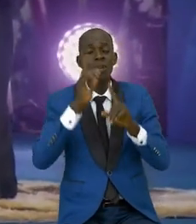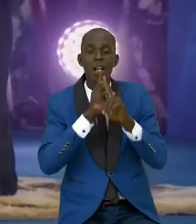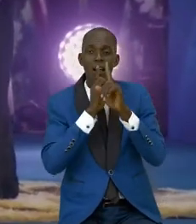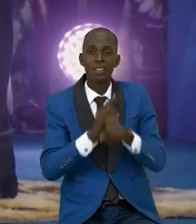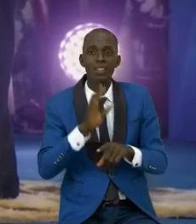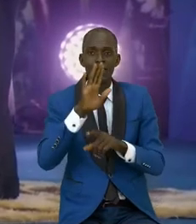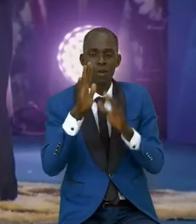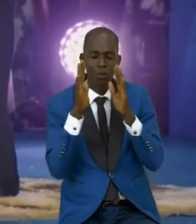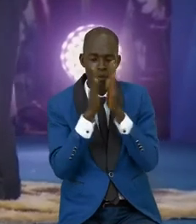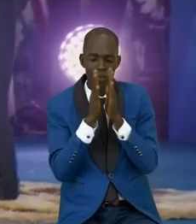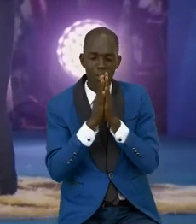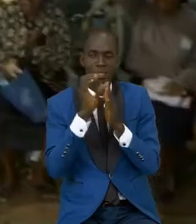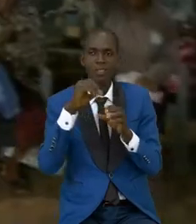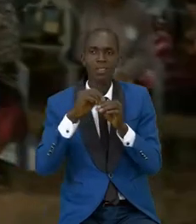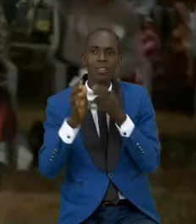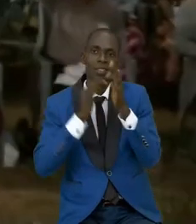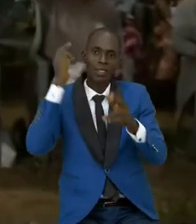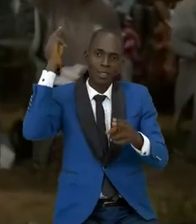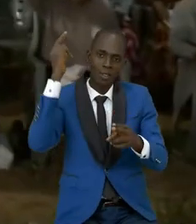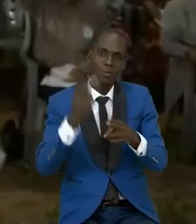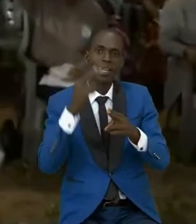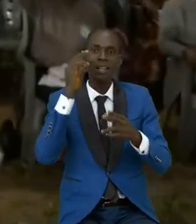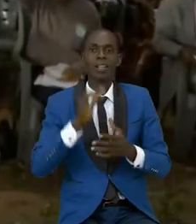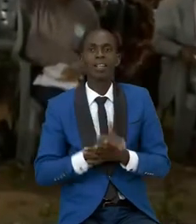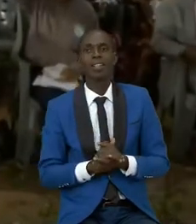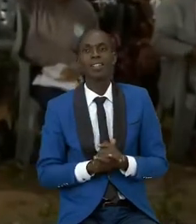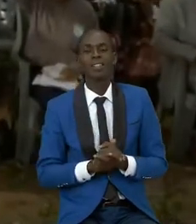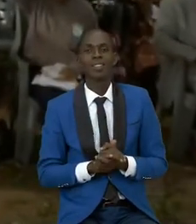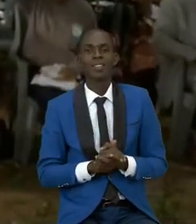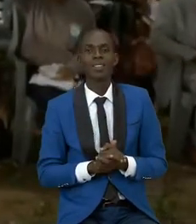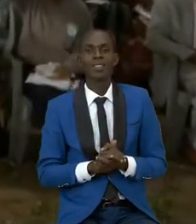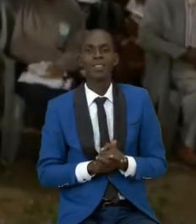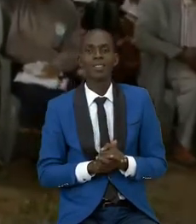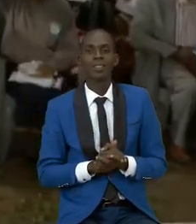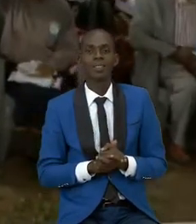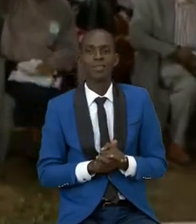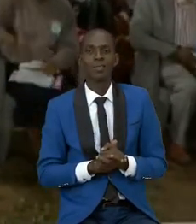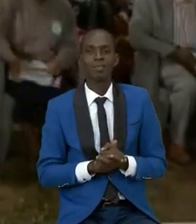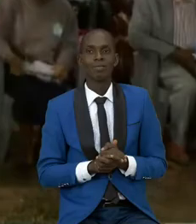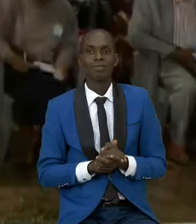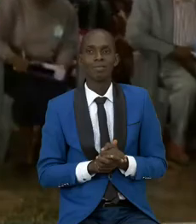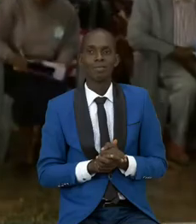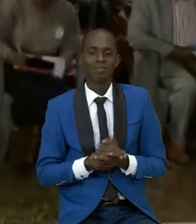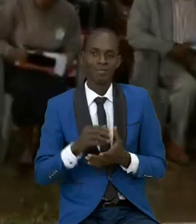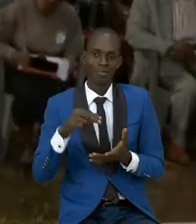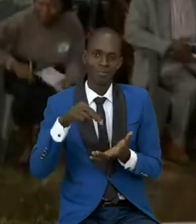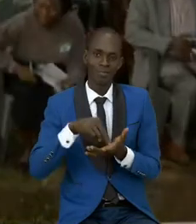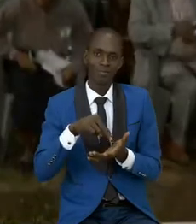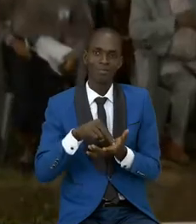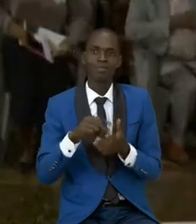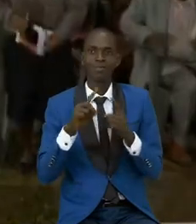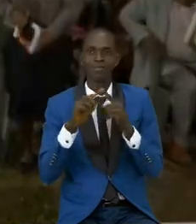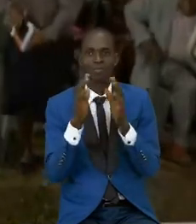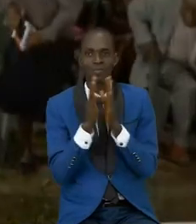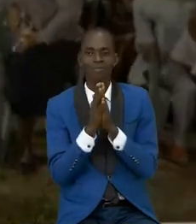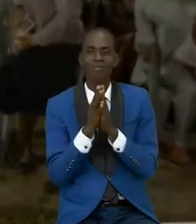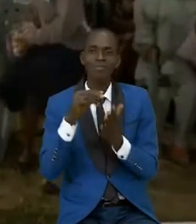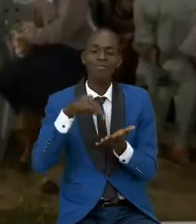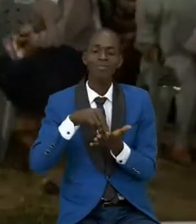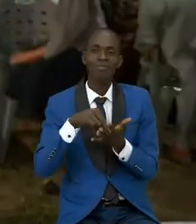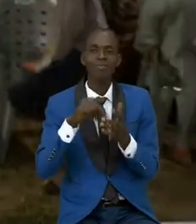prayer in Jesus' name. Let's rise up and pray. Let's rise